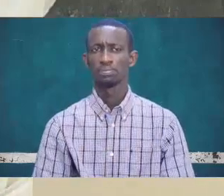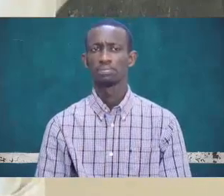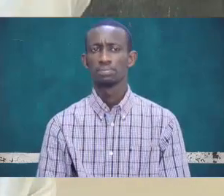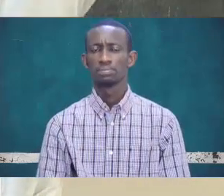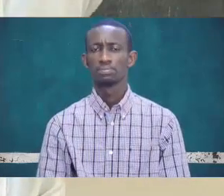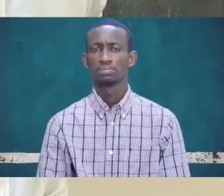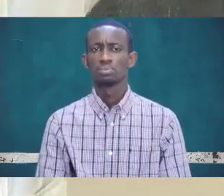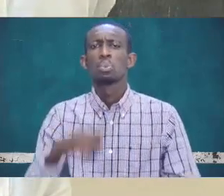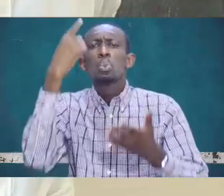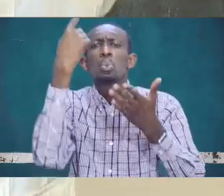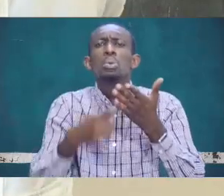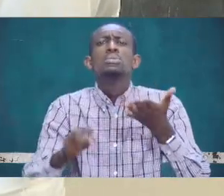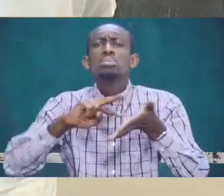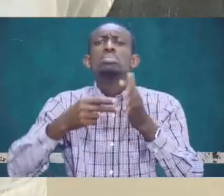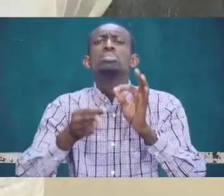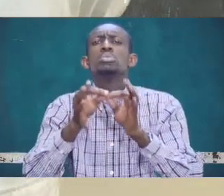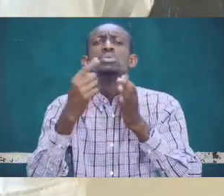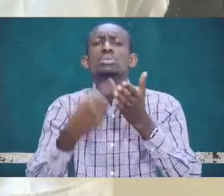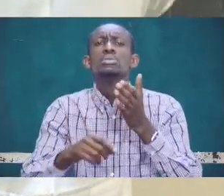what is sublimation?